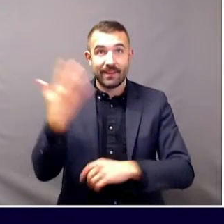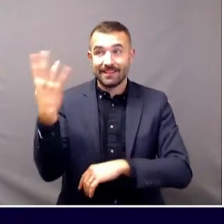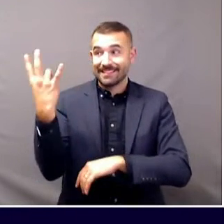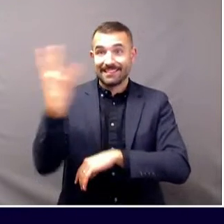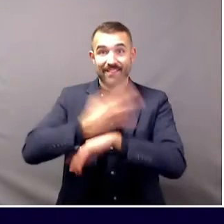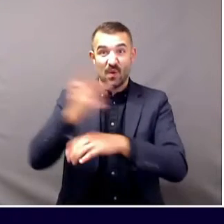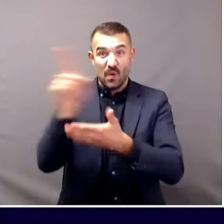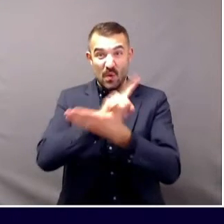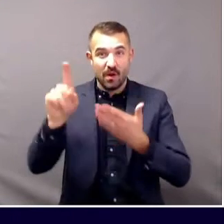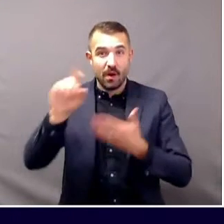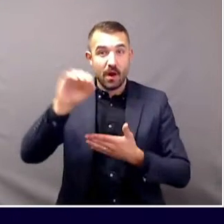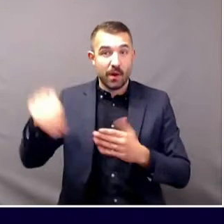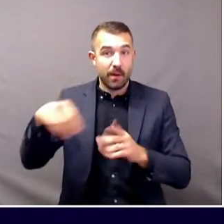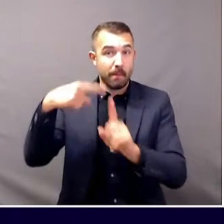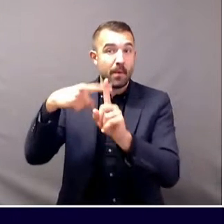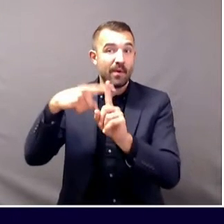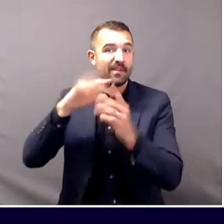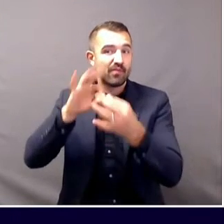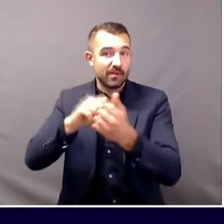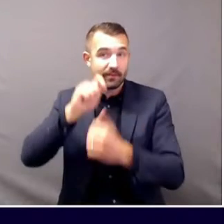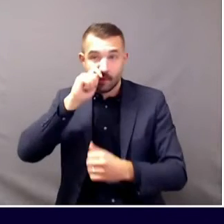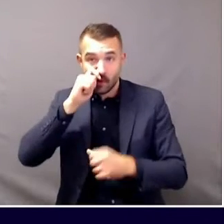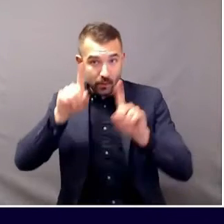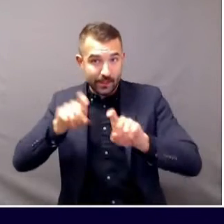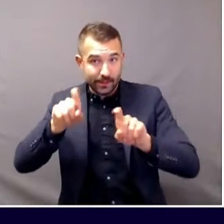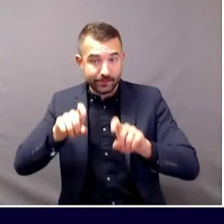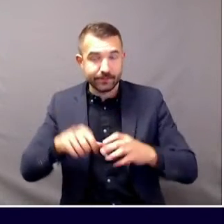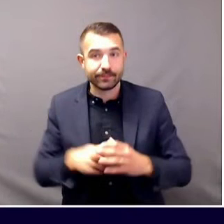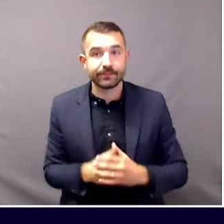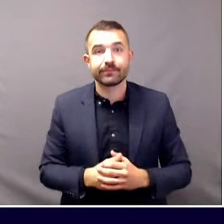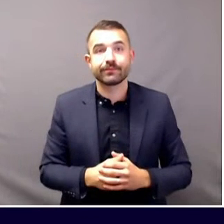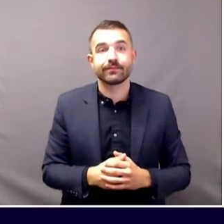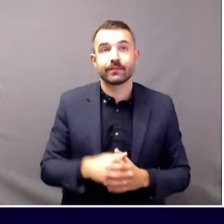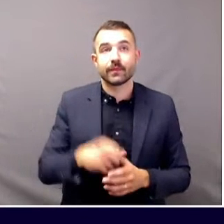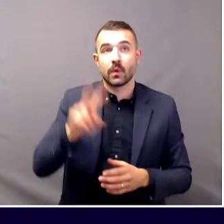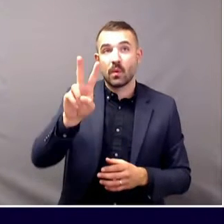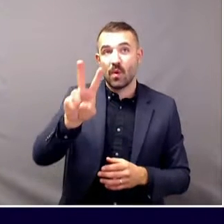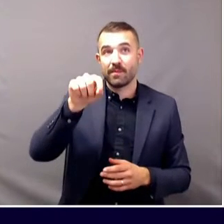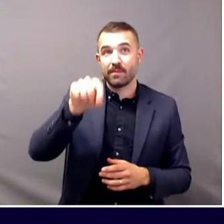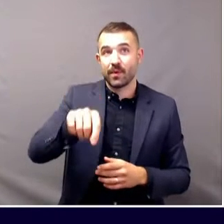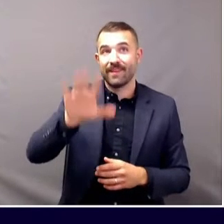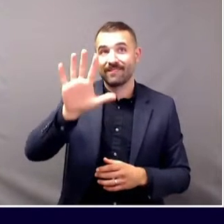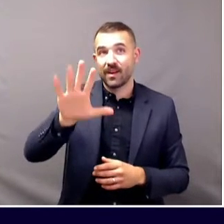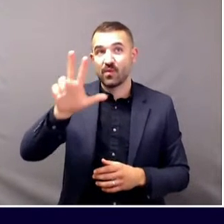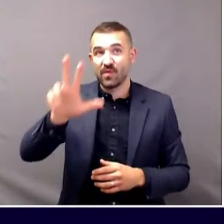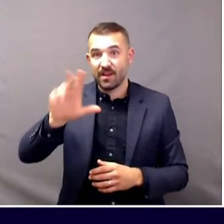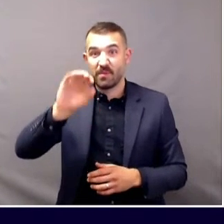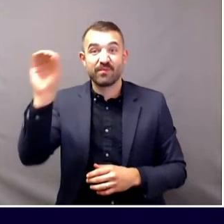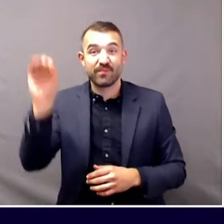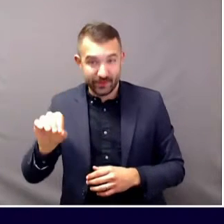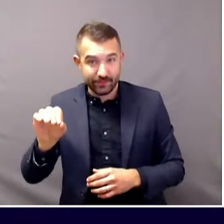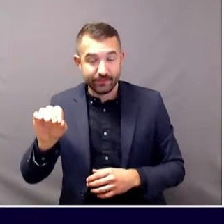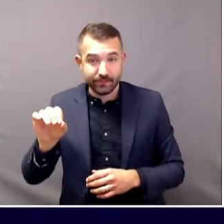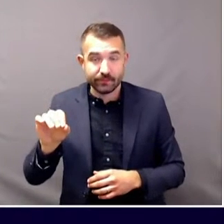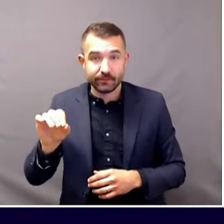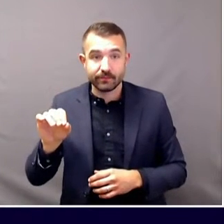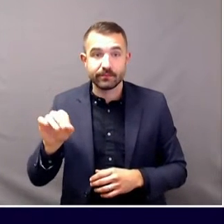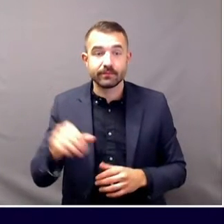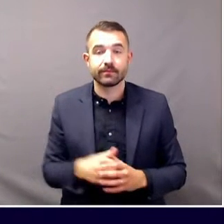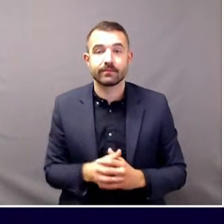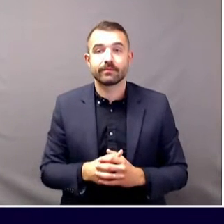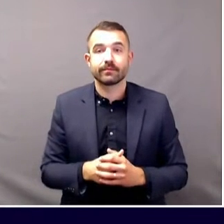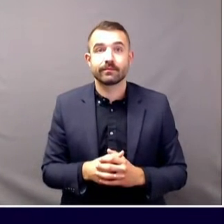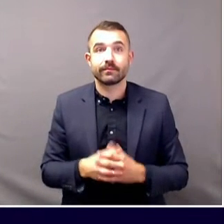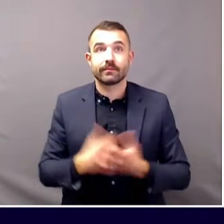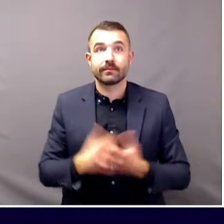for PCR tests received in Maine stands at 2.53%. And our testing